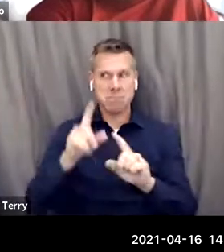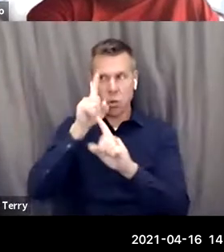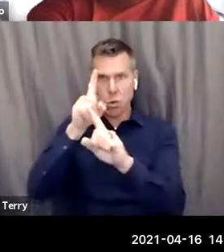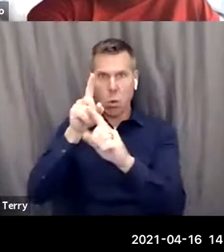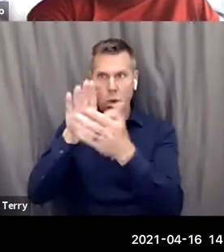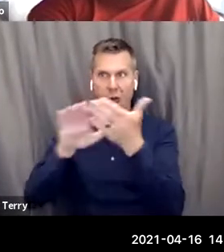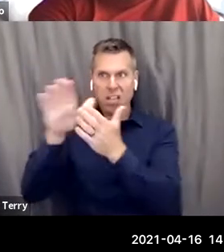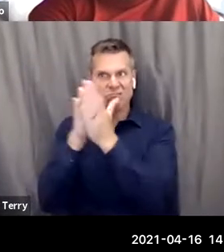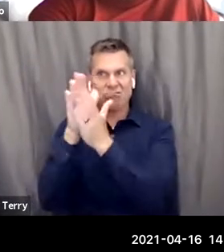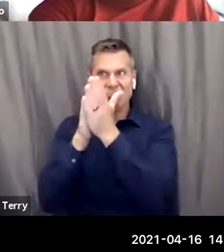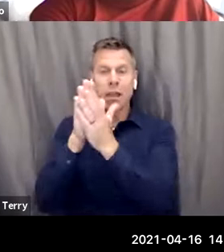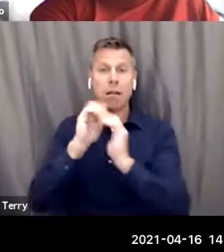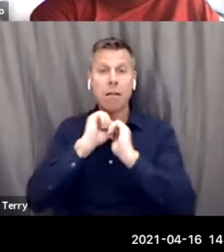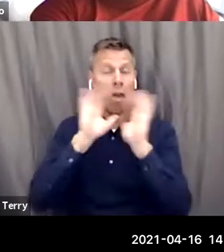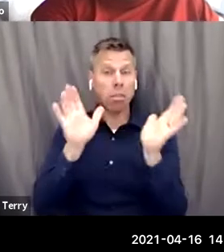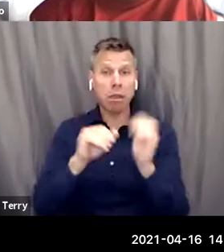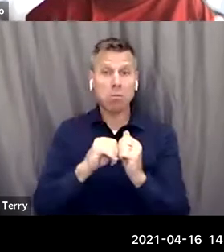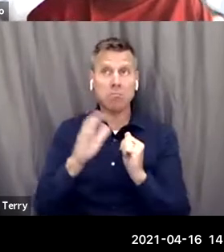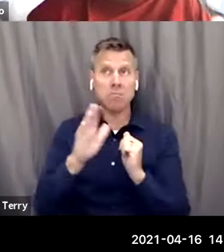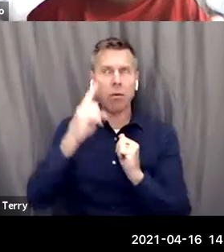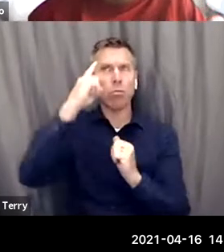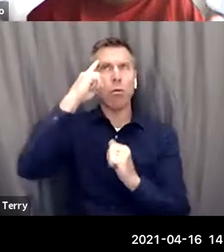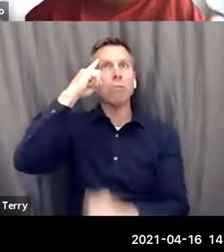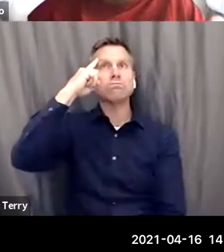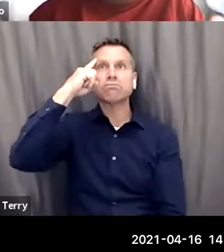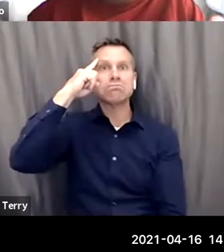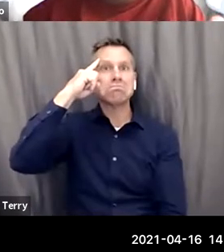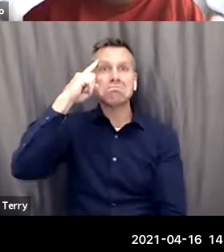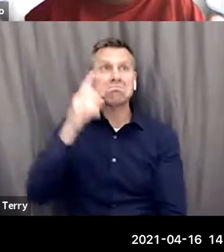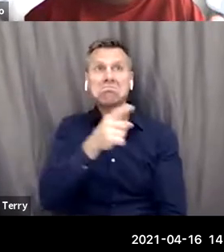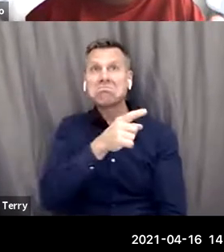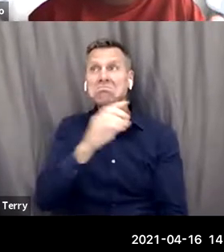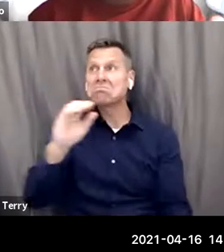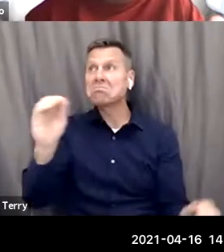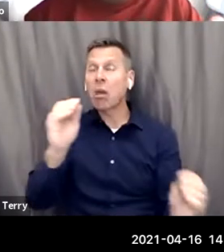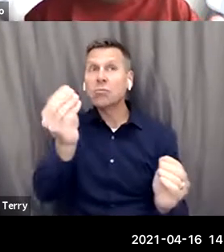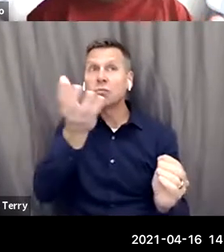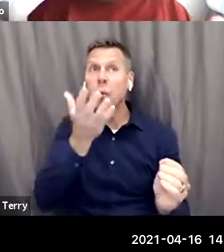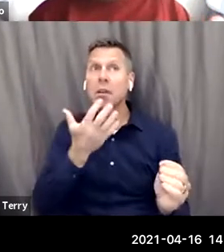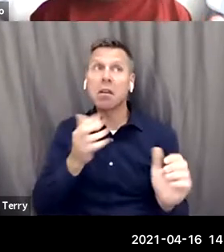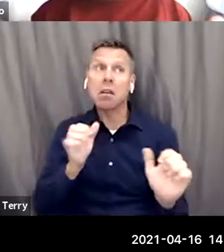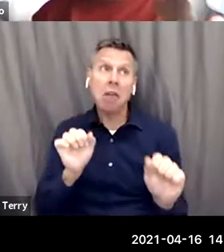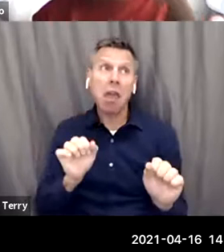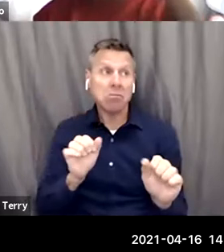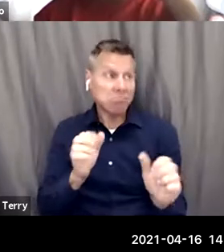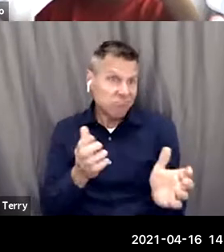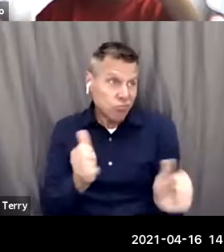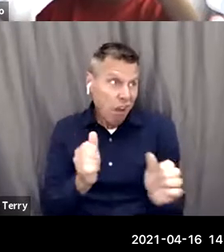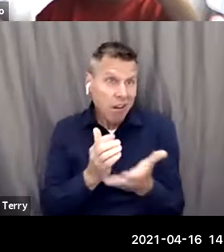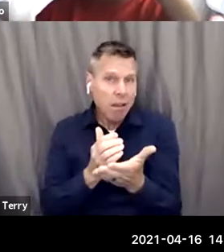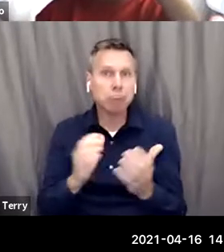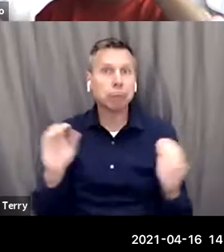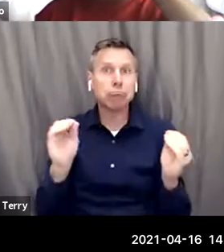I had never considered it. No one had ever suggested I belonged in college, so it wasn't something I was thinking about. I was trying to get a